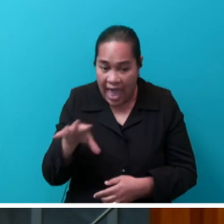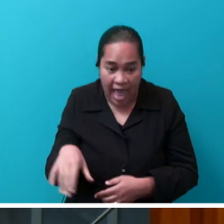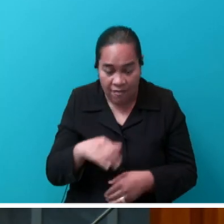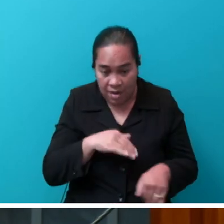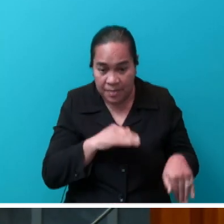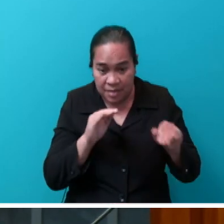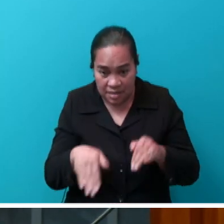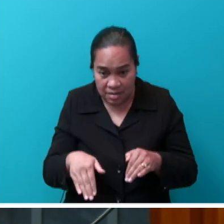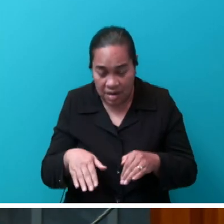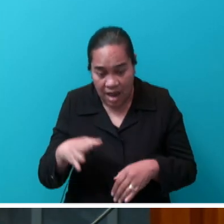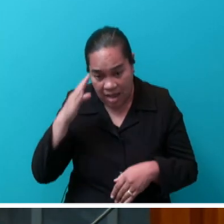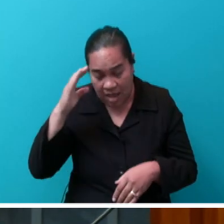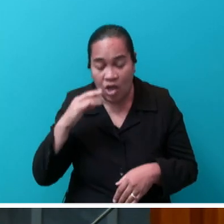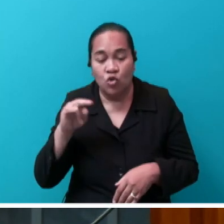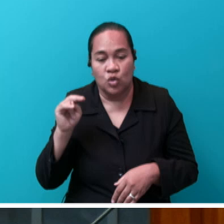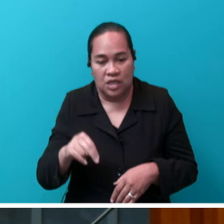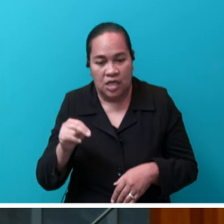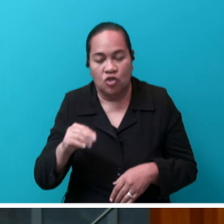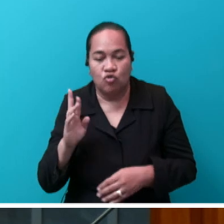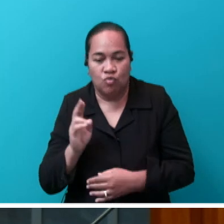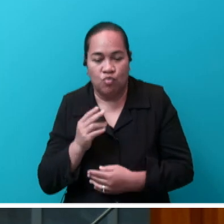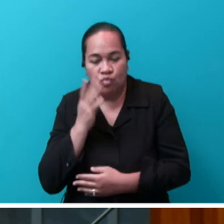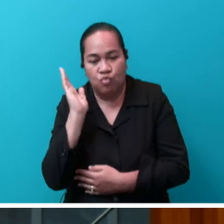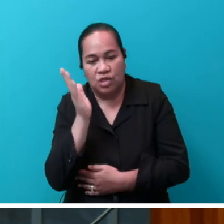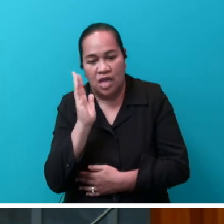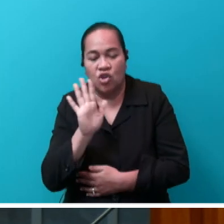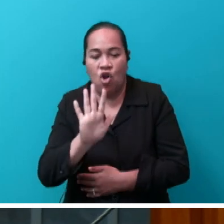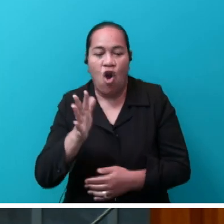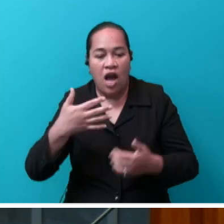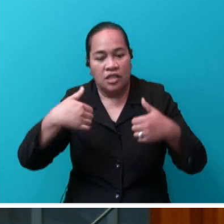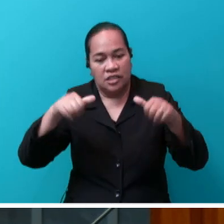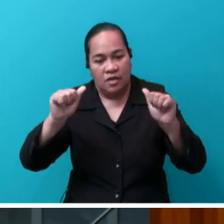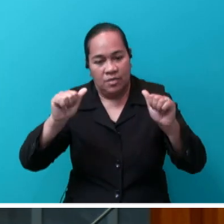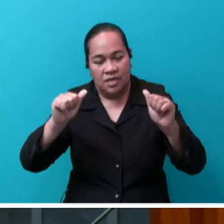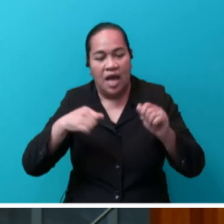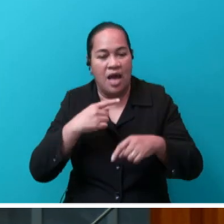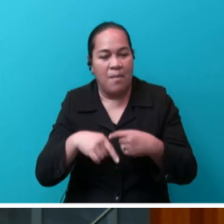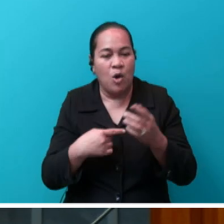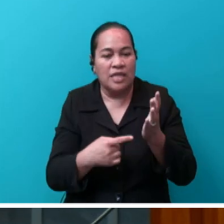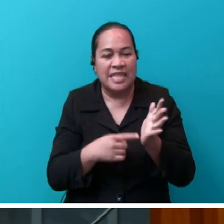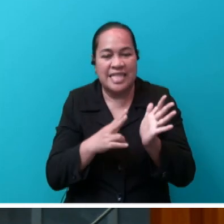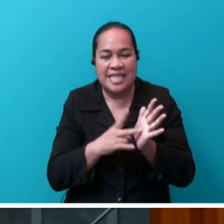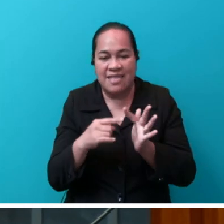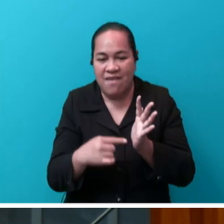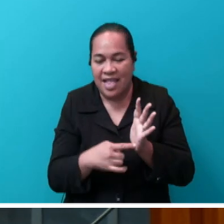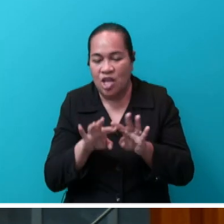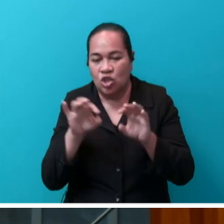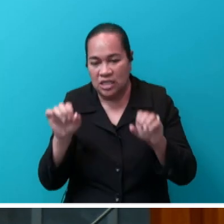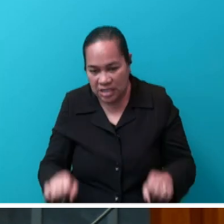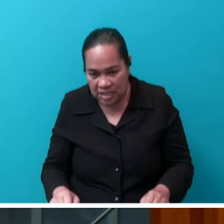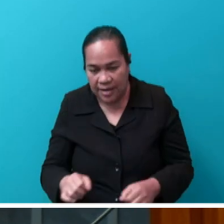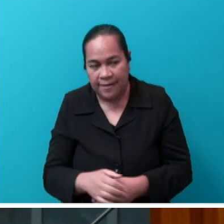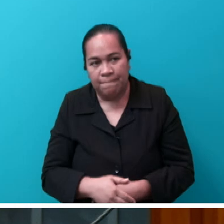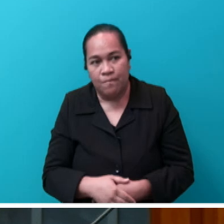country will be required to present on the achievements relating to the TVET systems. Mr.